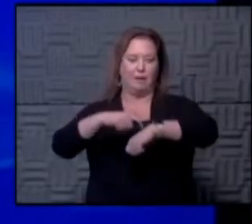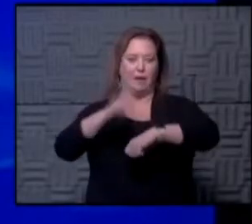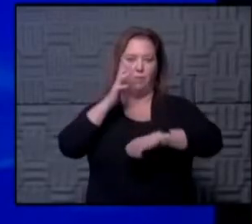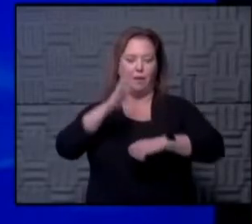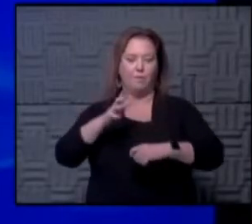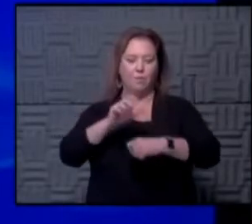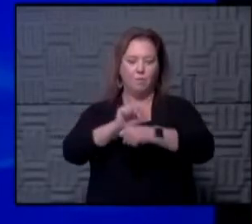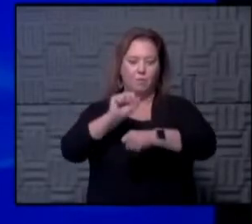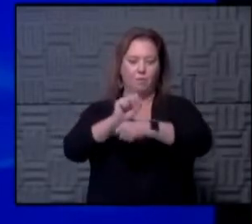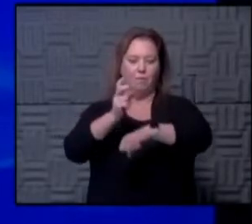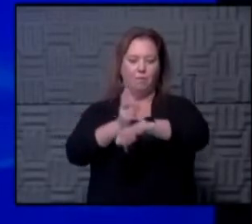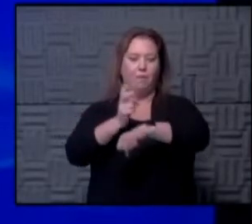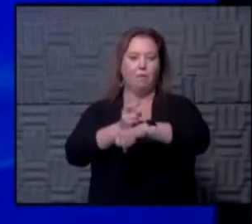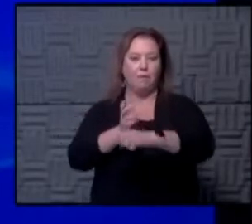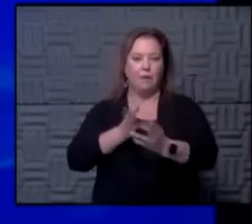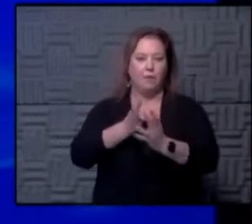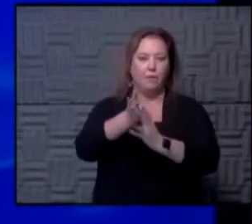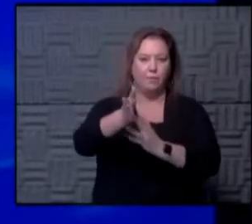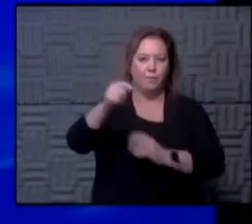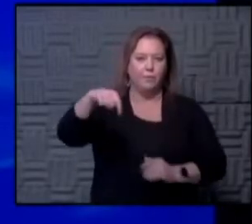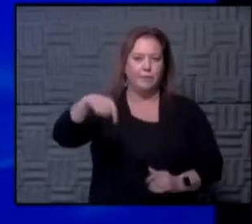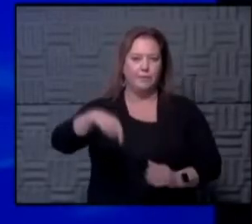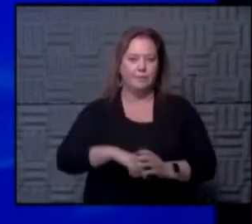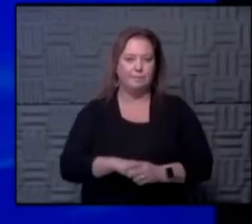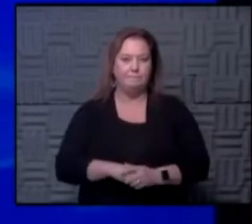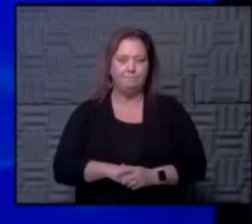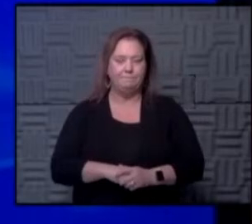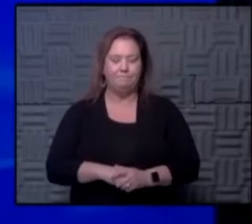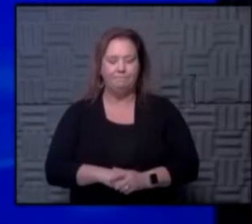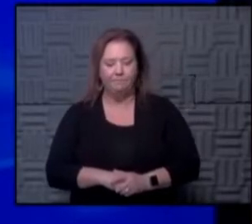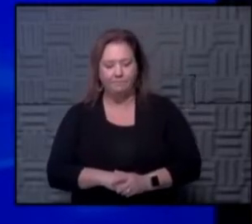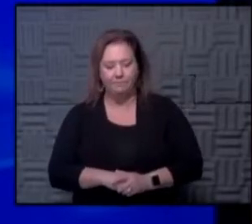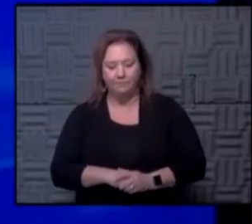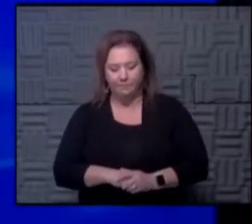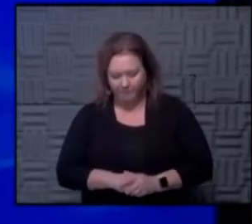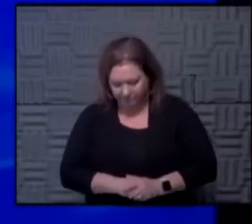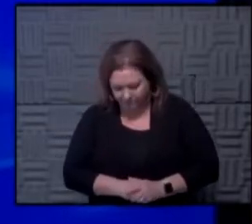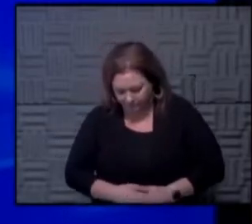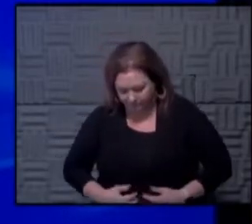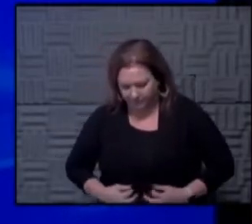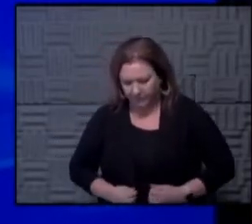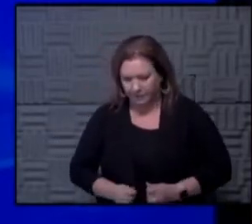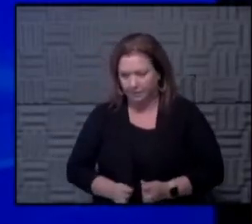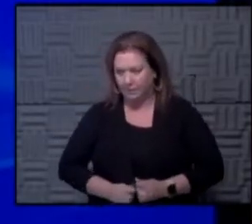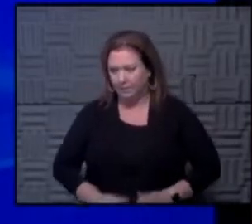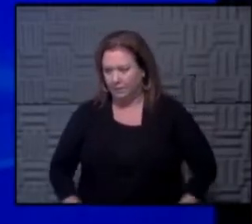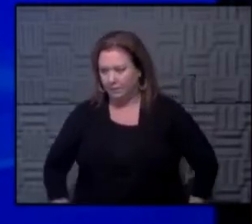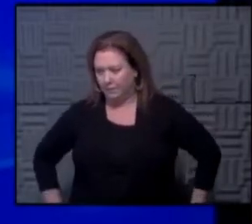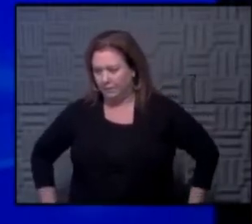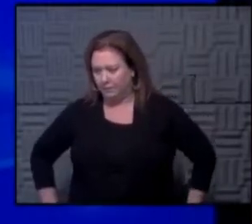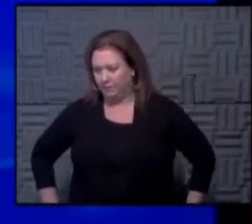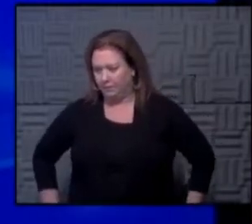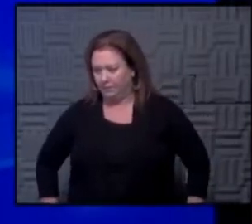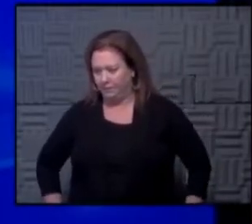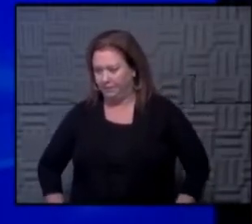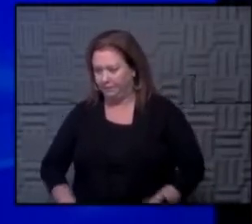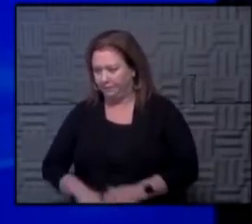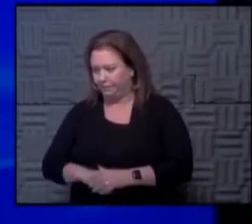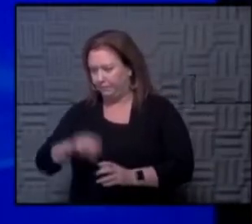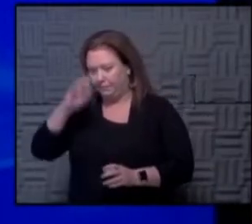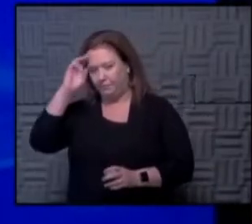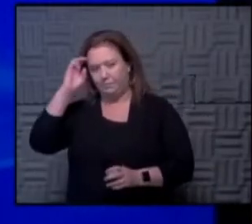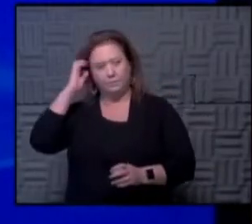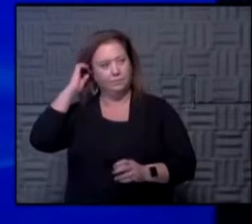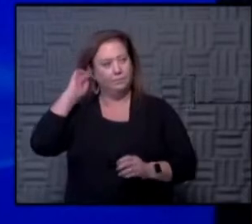have to work hard to work our way through this. All right. Jill, maybe on to some community questions? Sure,